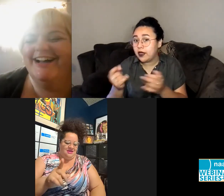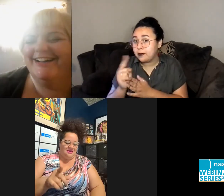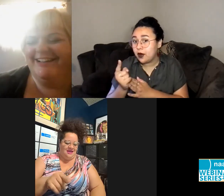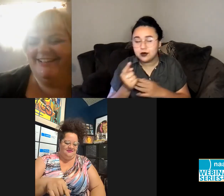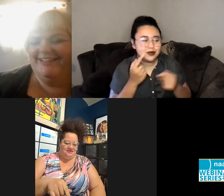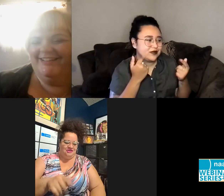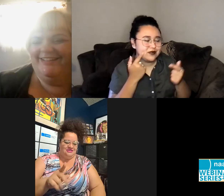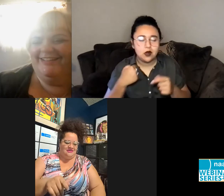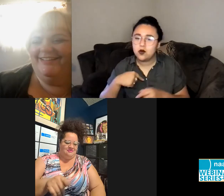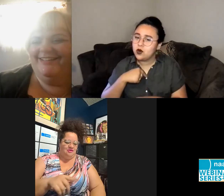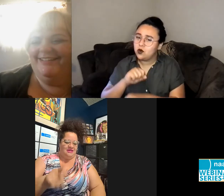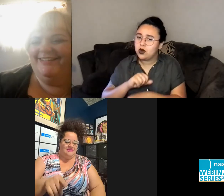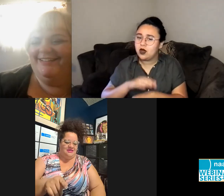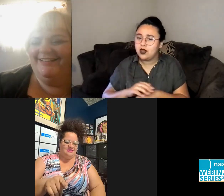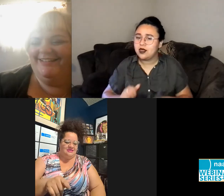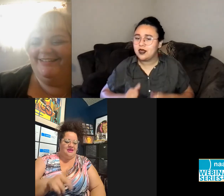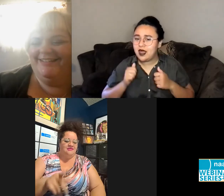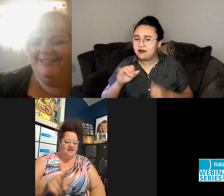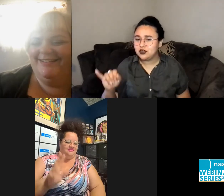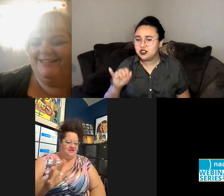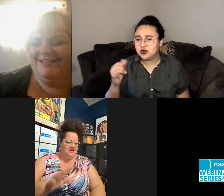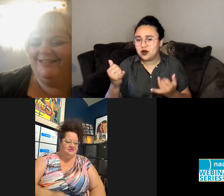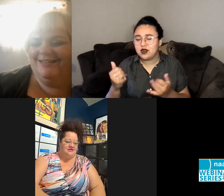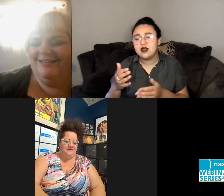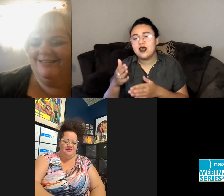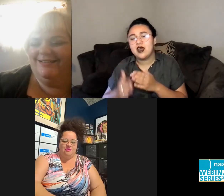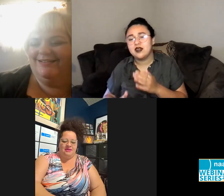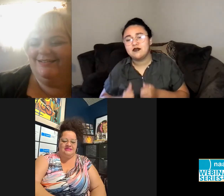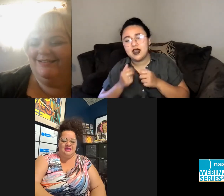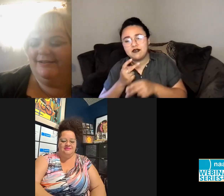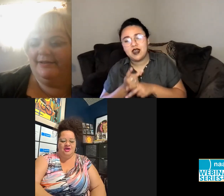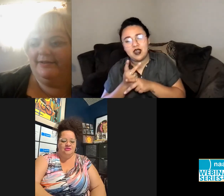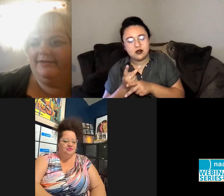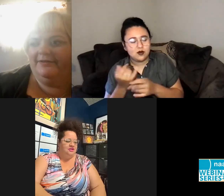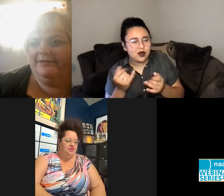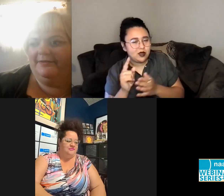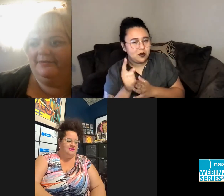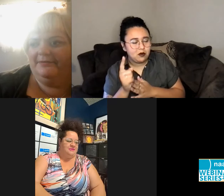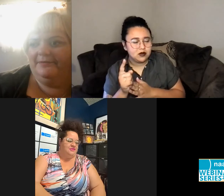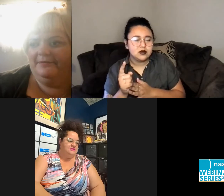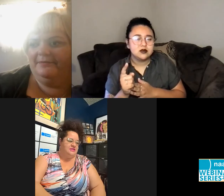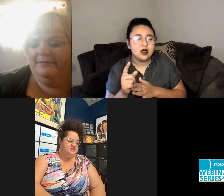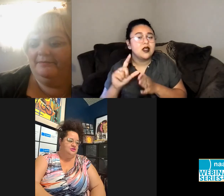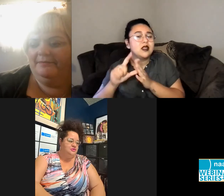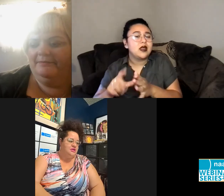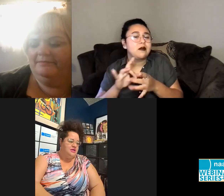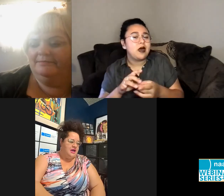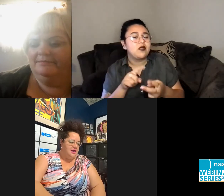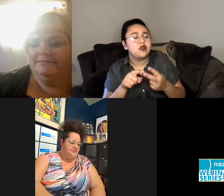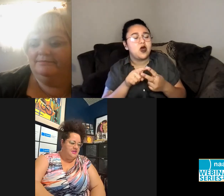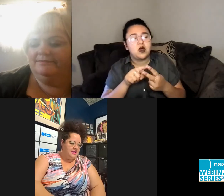We're working on life insurance at the moment, and then some end of life care stuff at the moment. Y'all will hear more from us about those things